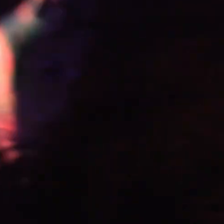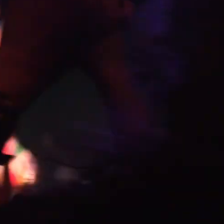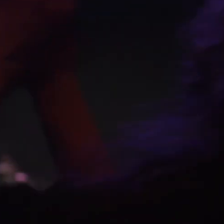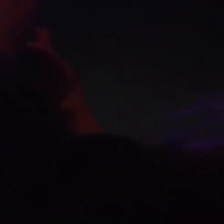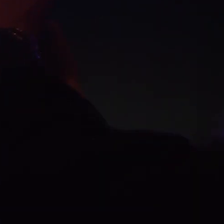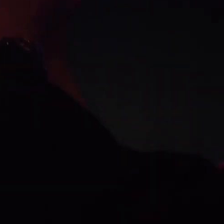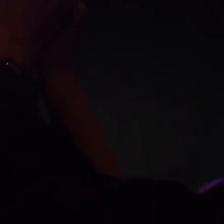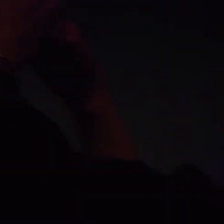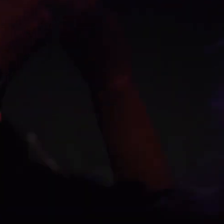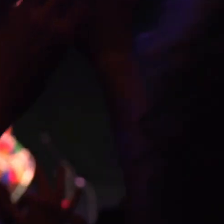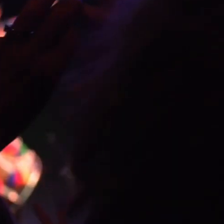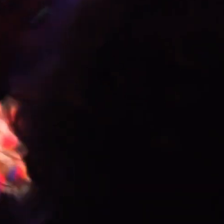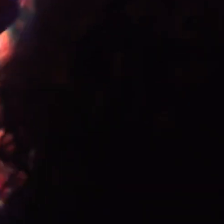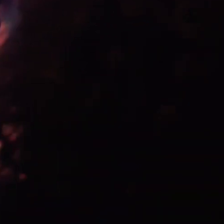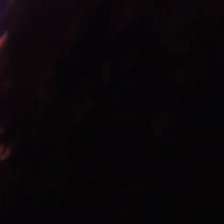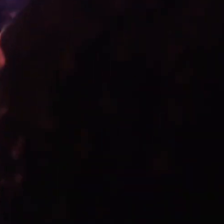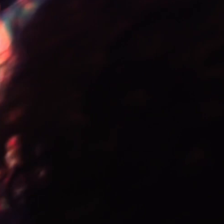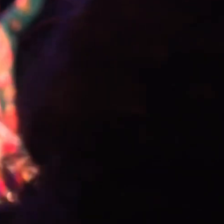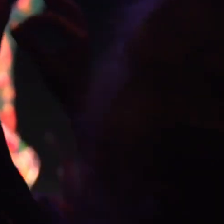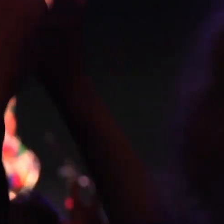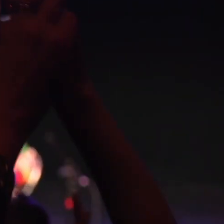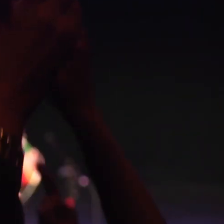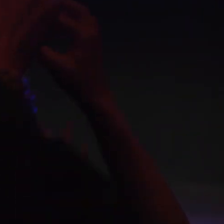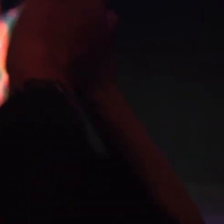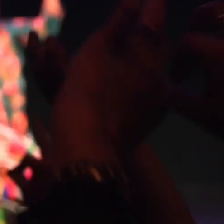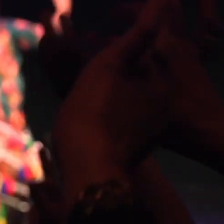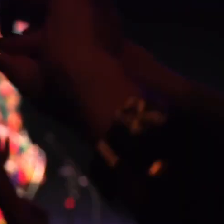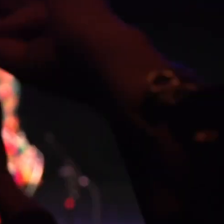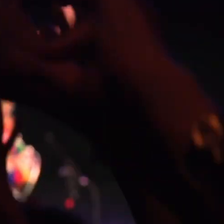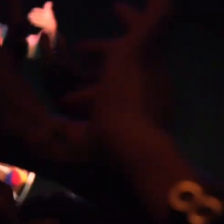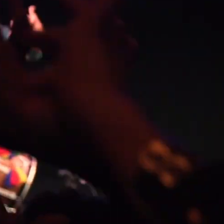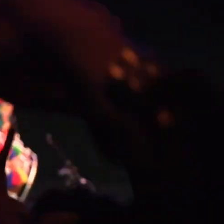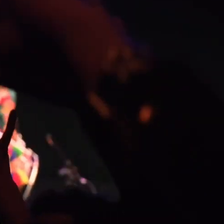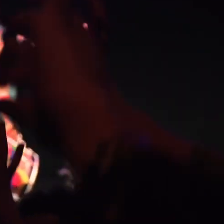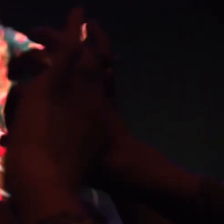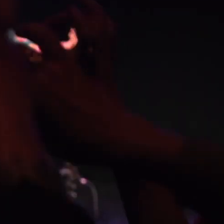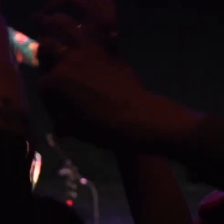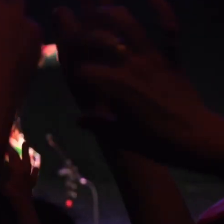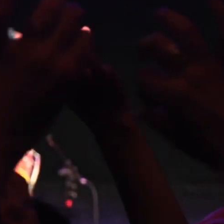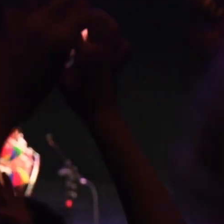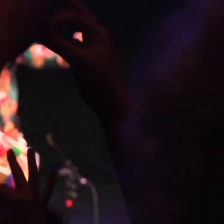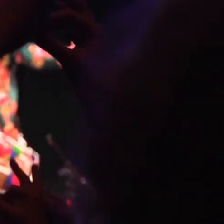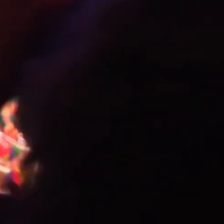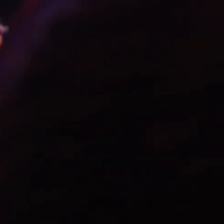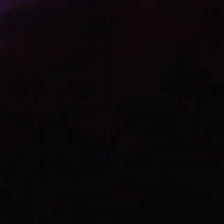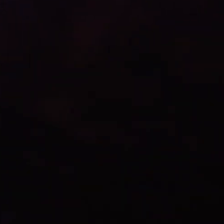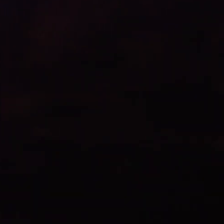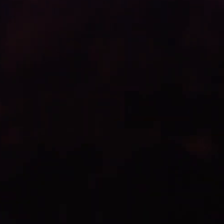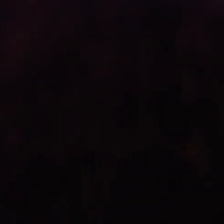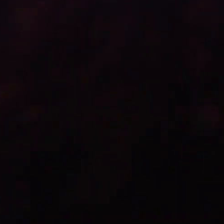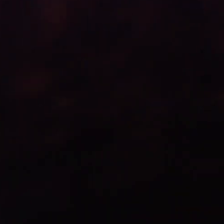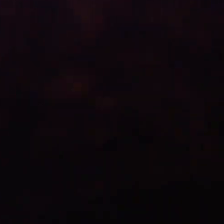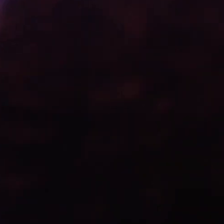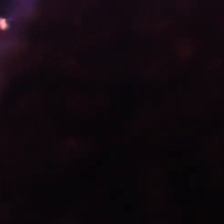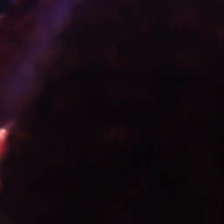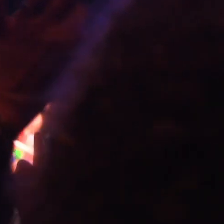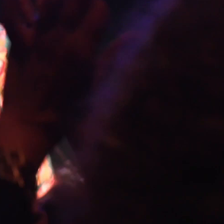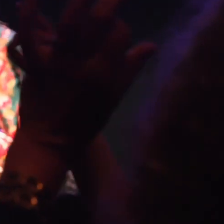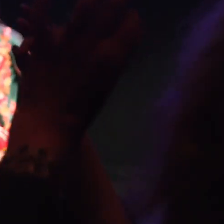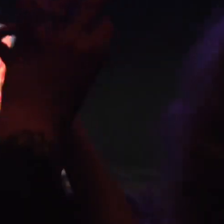Turn to your left. Say hello to your neighbor. I guess actually some of you have to turn right and left at the same time.